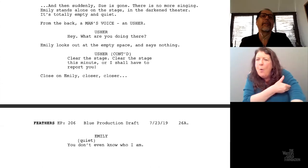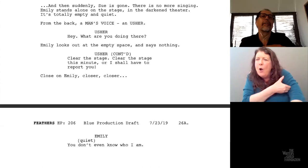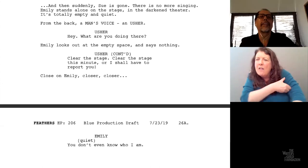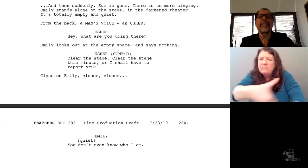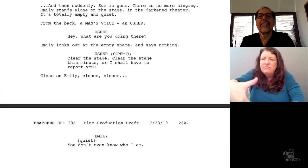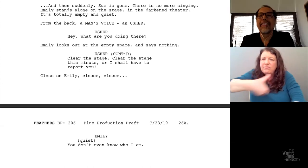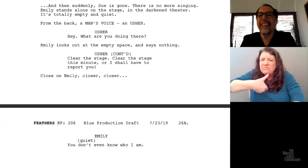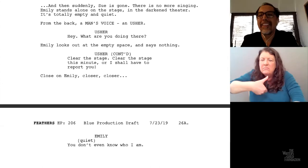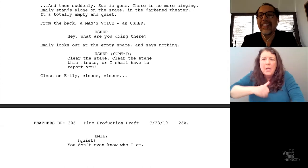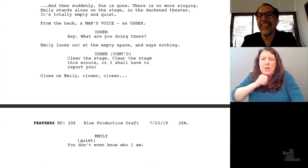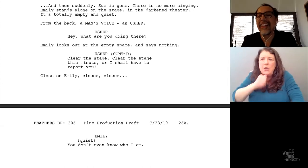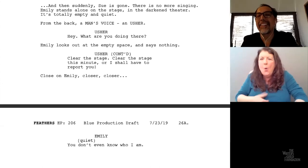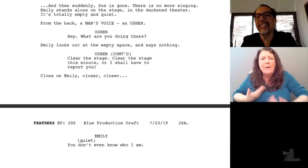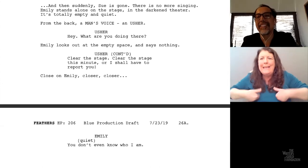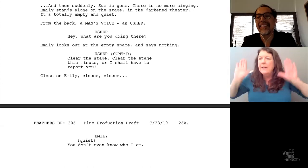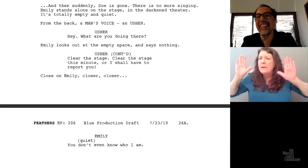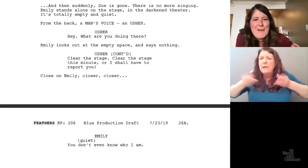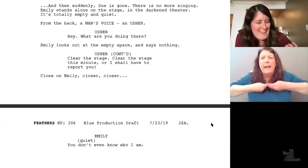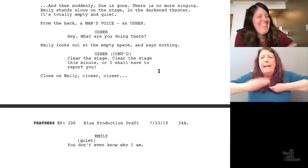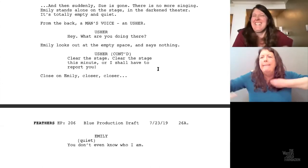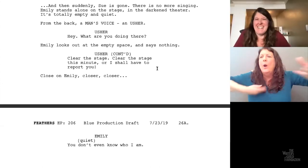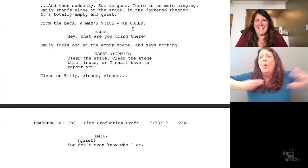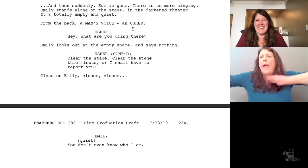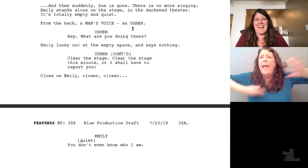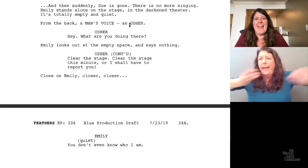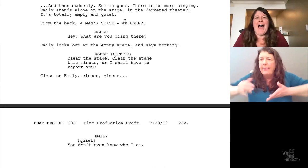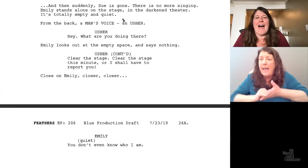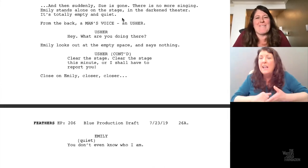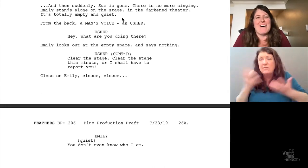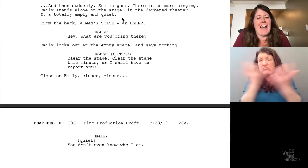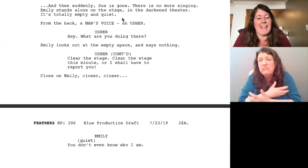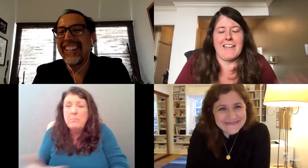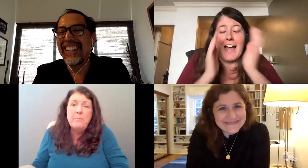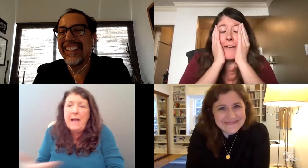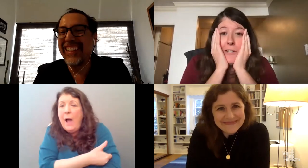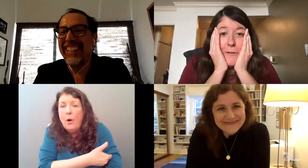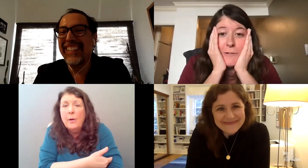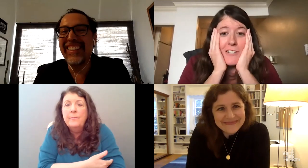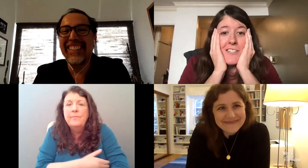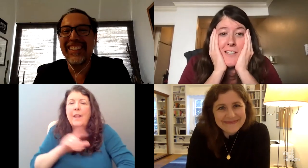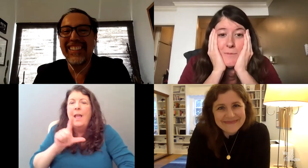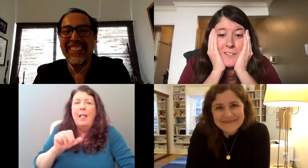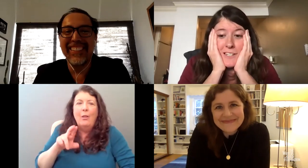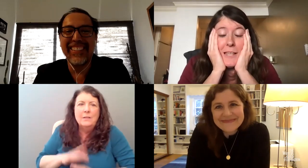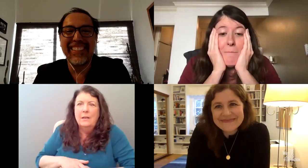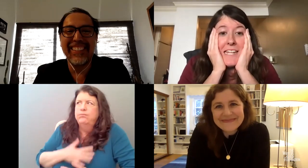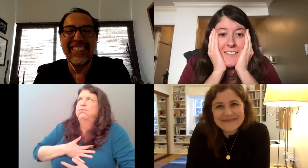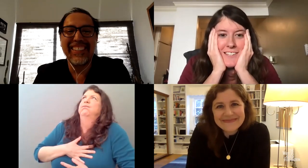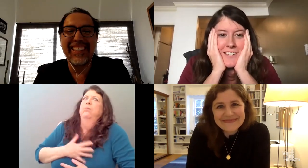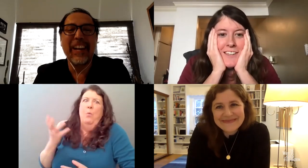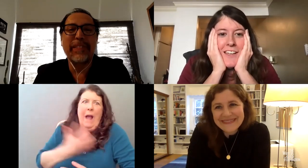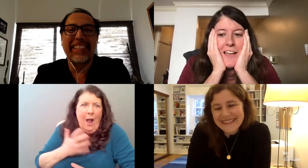Wow. No. Well, on that note, um, I, I want to go rewatch this episode again